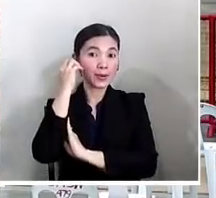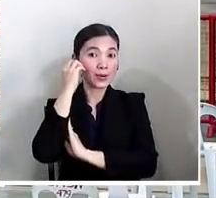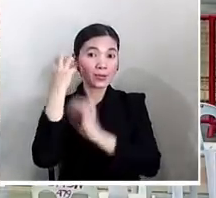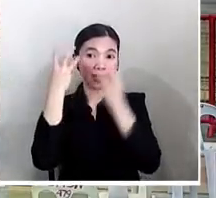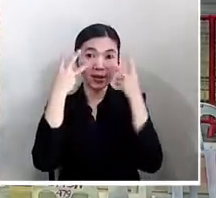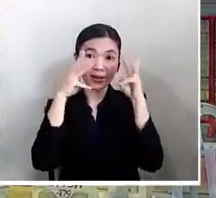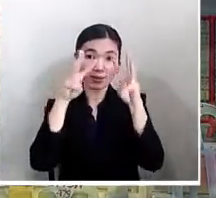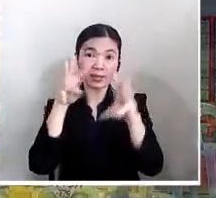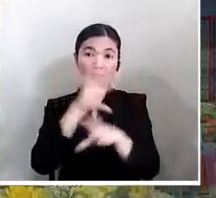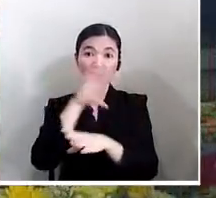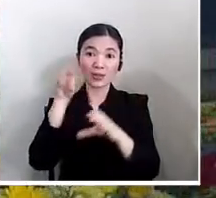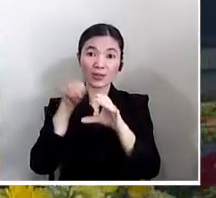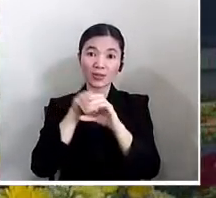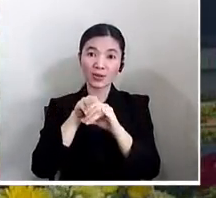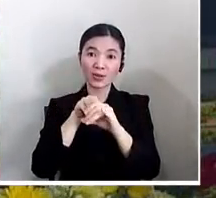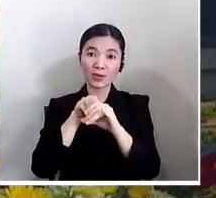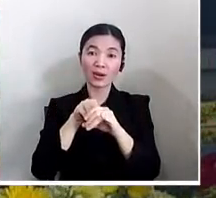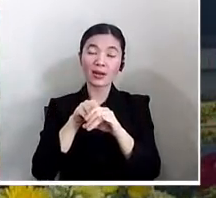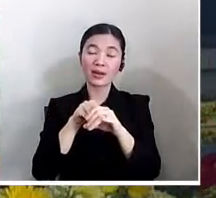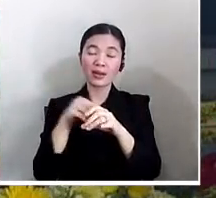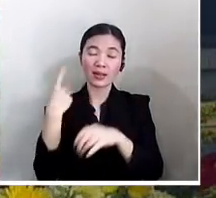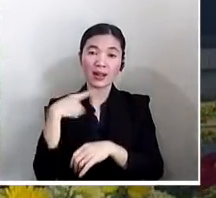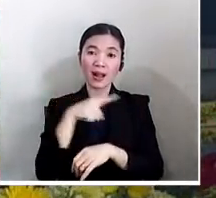joining with us online,